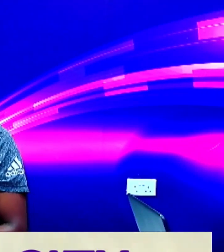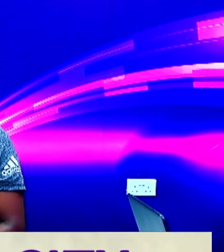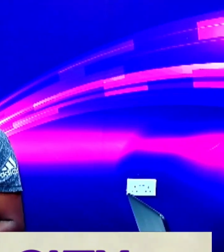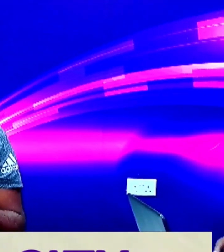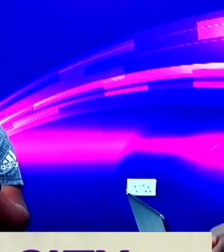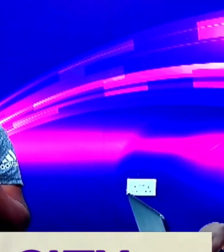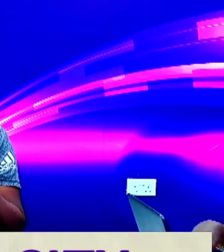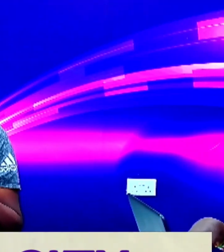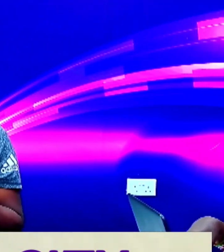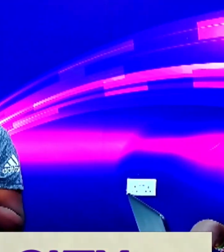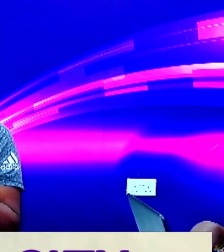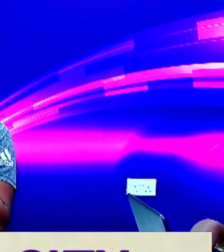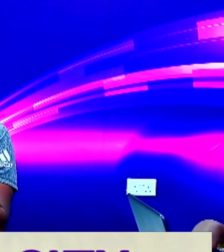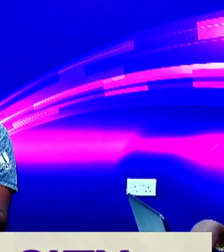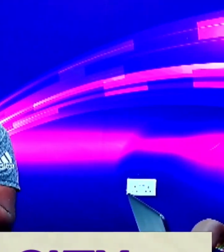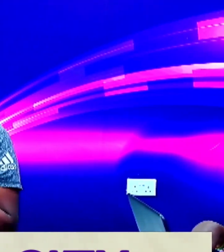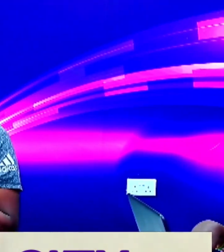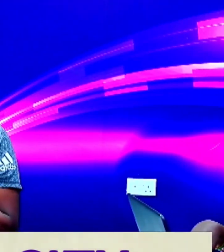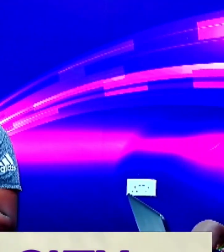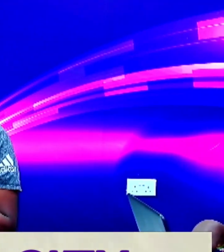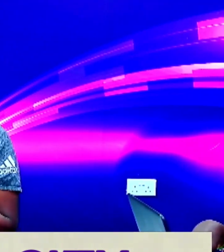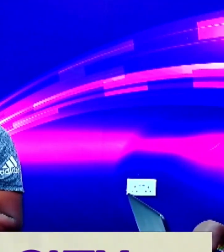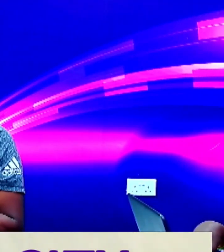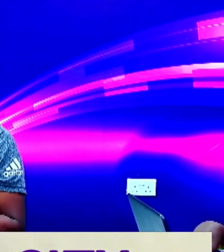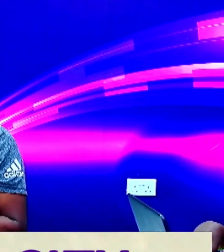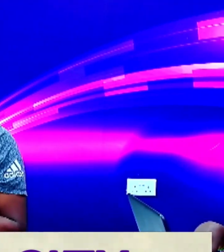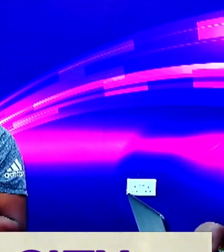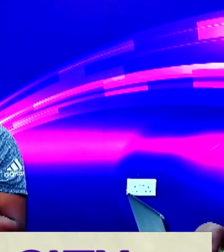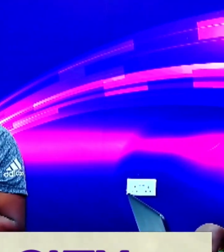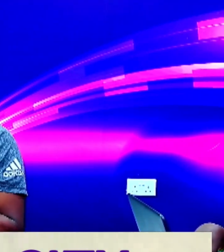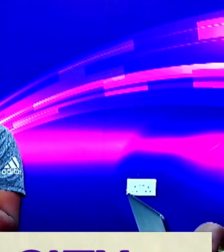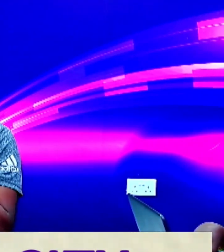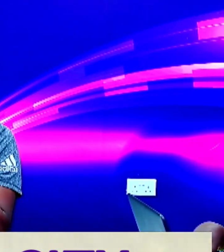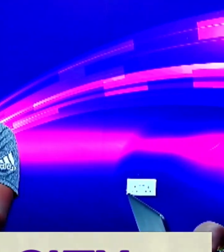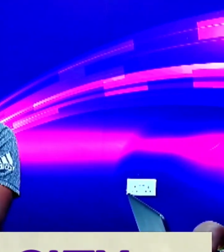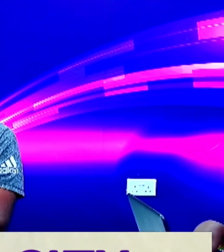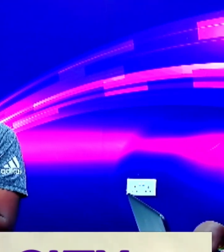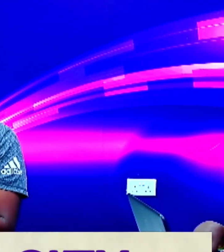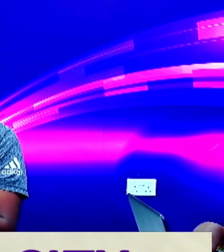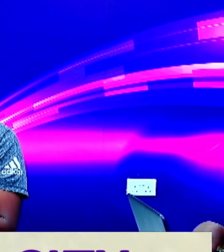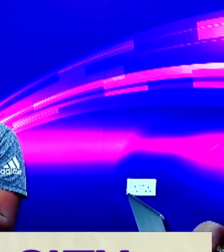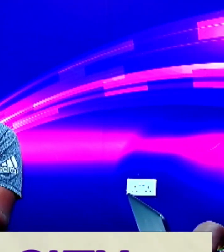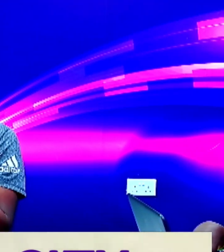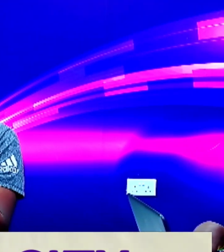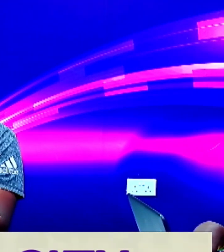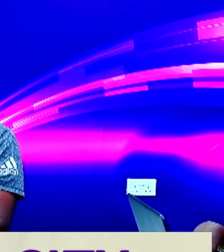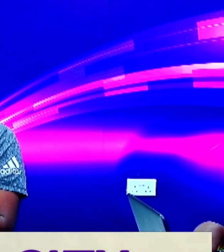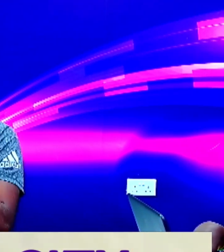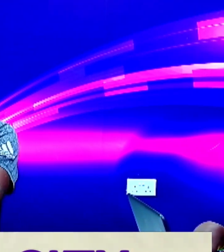Thank you again, Felix. My view on this women volleyball,